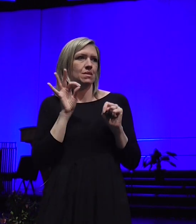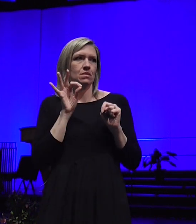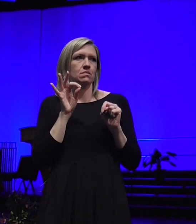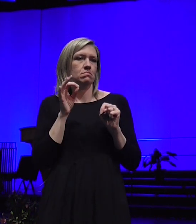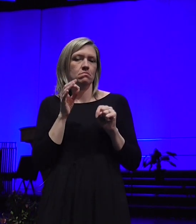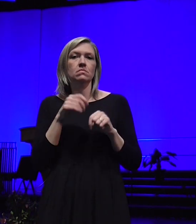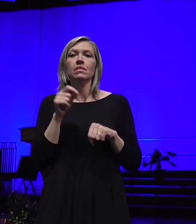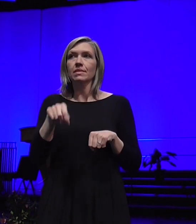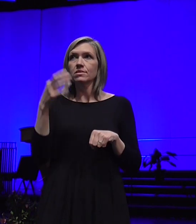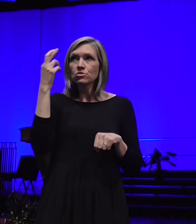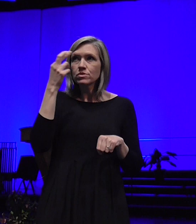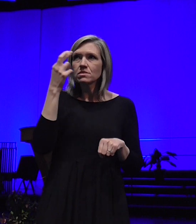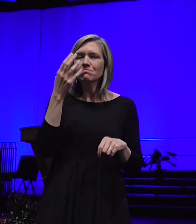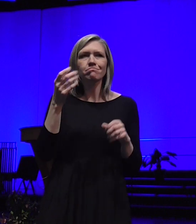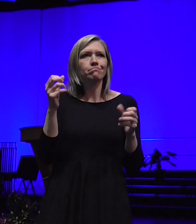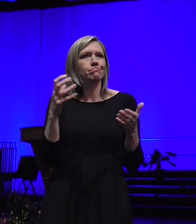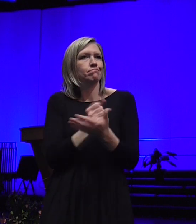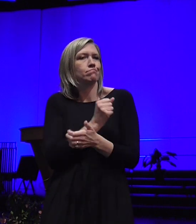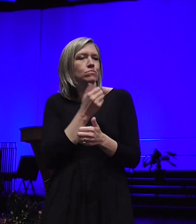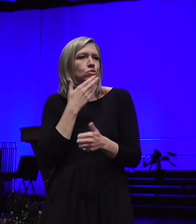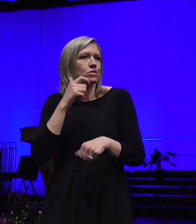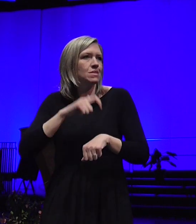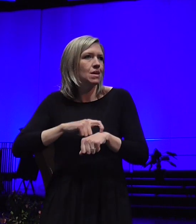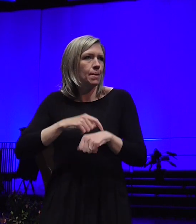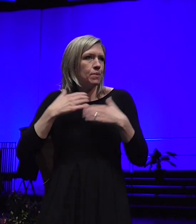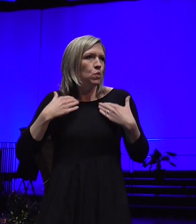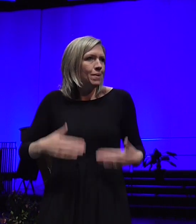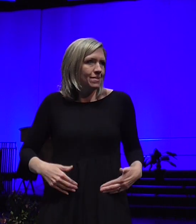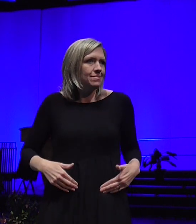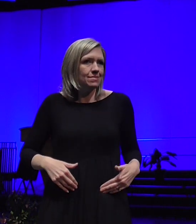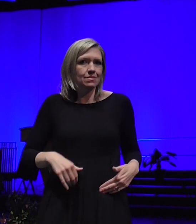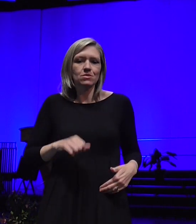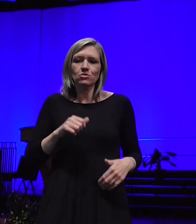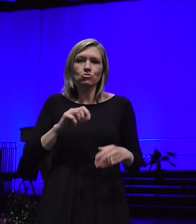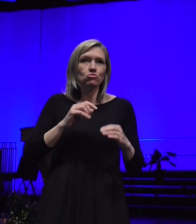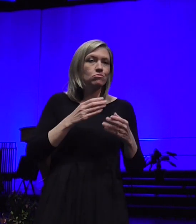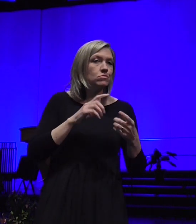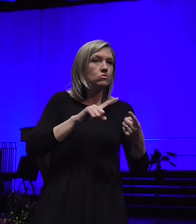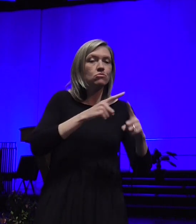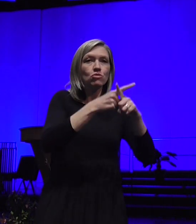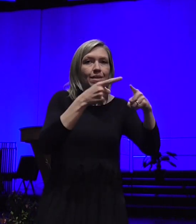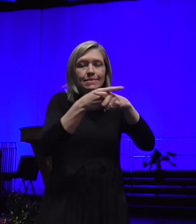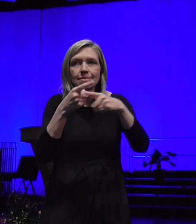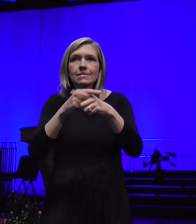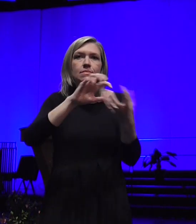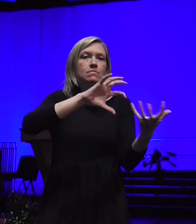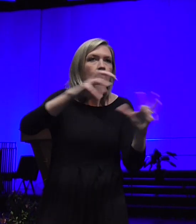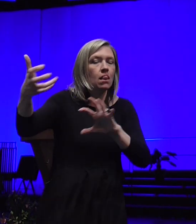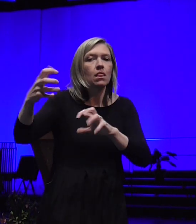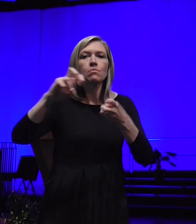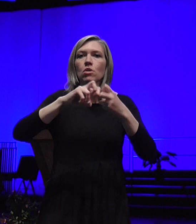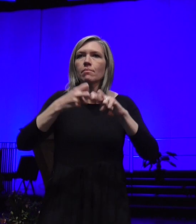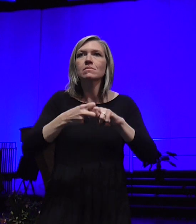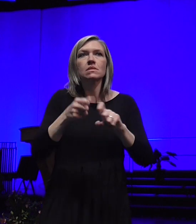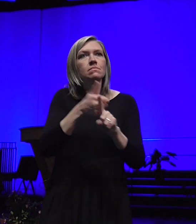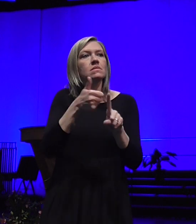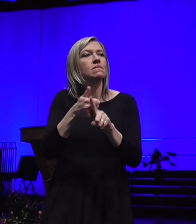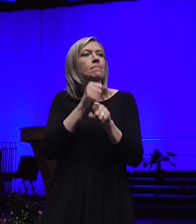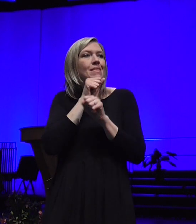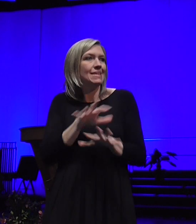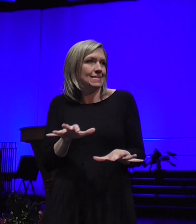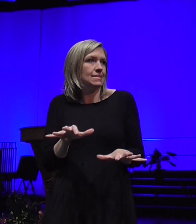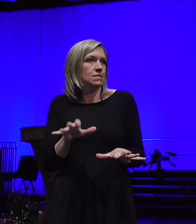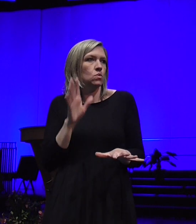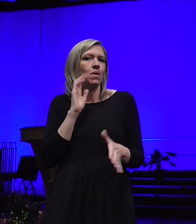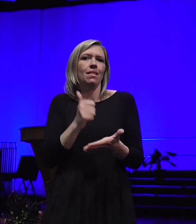is a great time to be human. All the crises we now face are also a blessing. They are the wake-up call